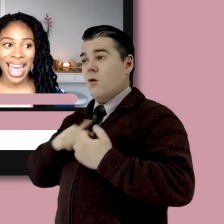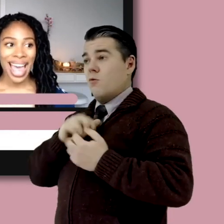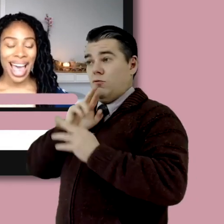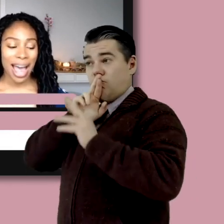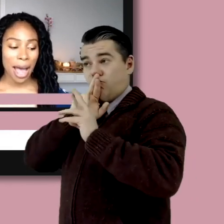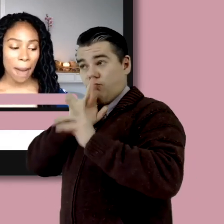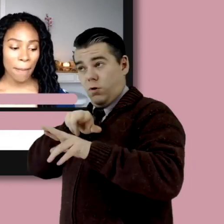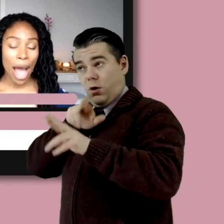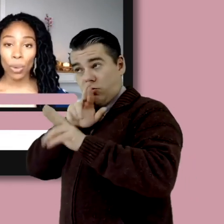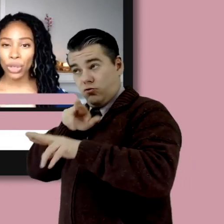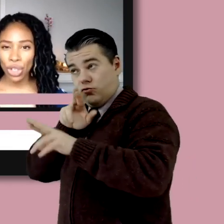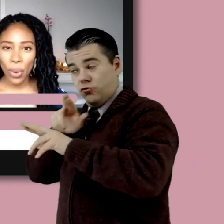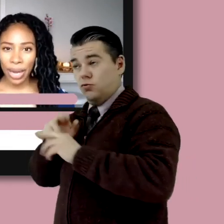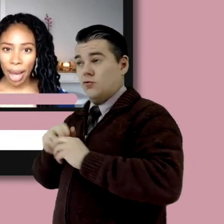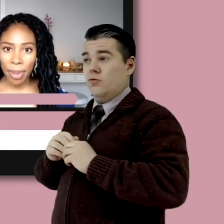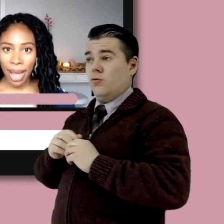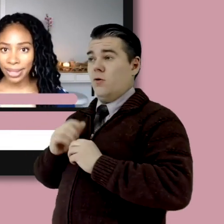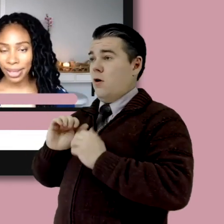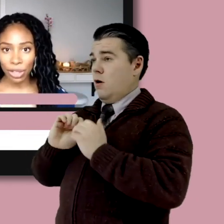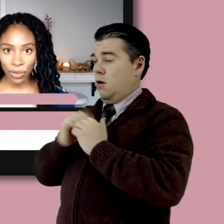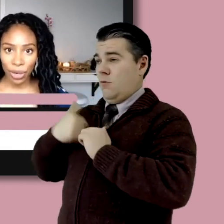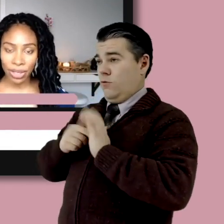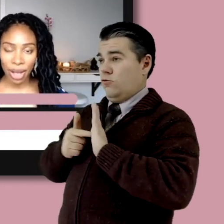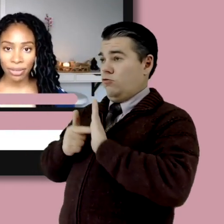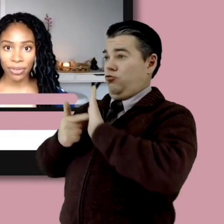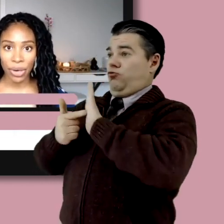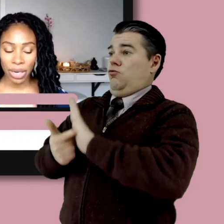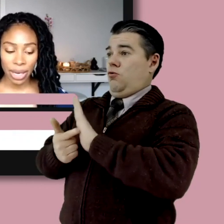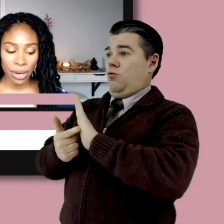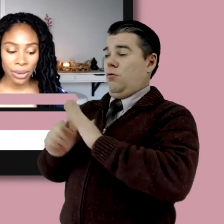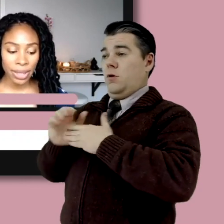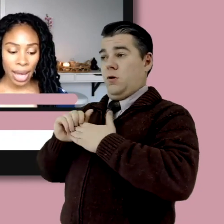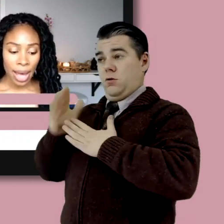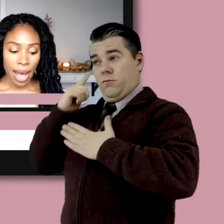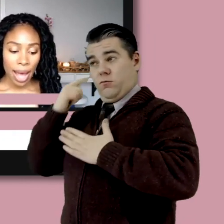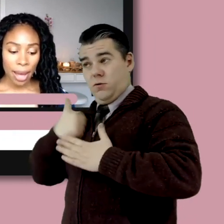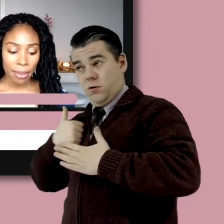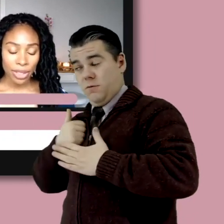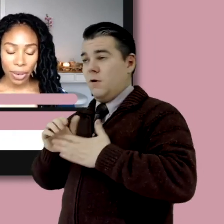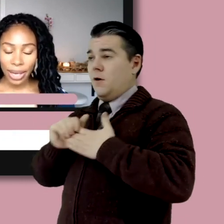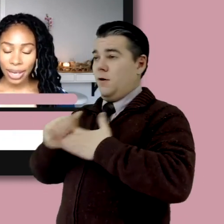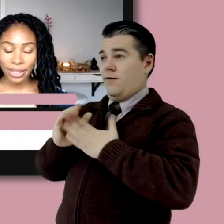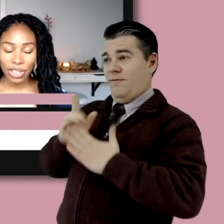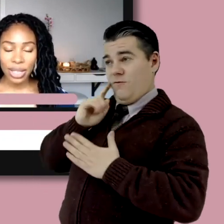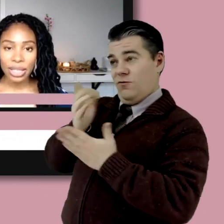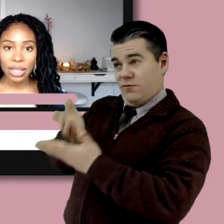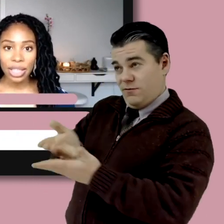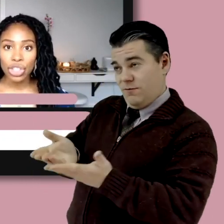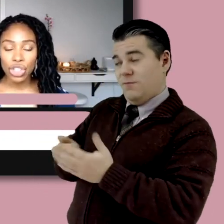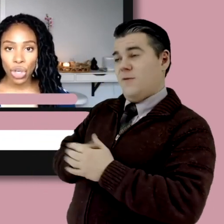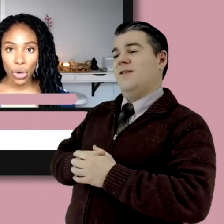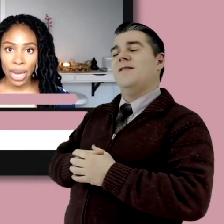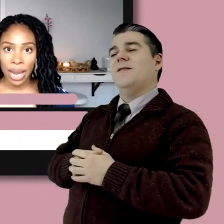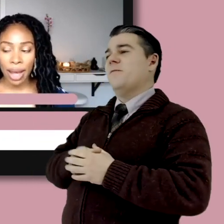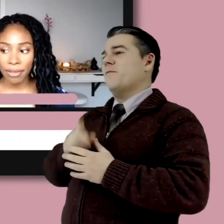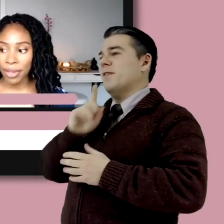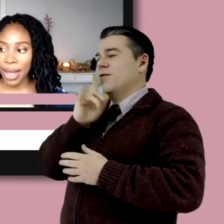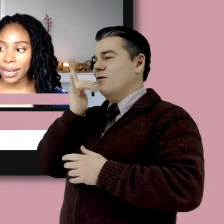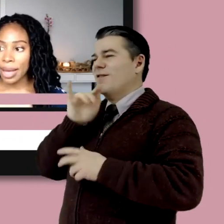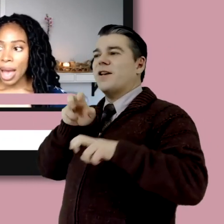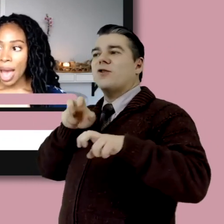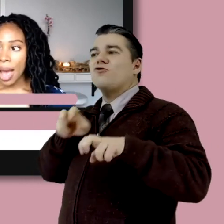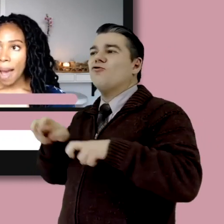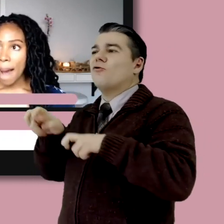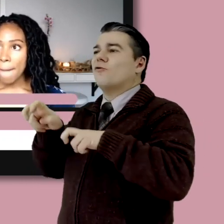reactions, how we're showing up as leaders for ourselves and for our kiddos. Mm-hmm. So again, it's just this journey of